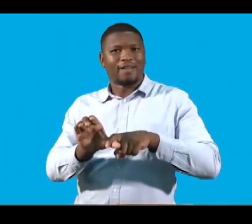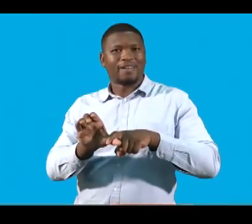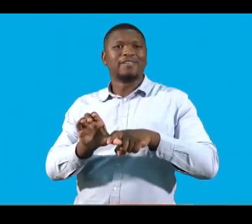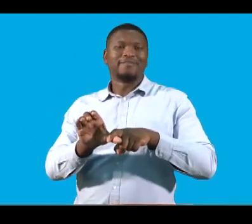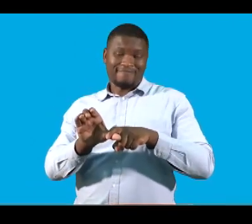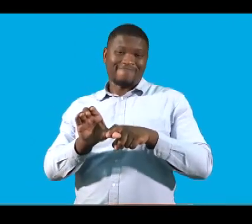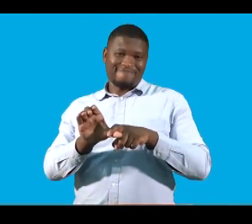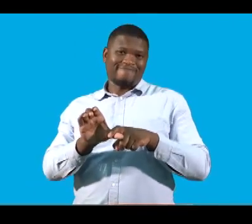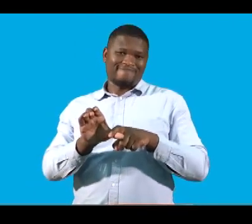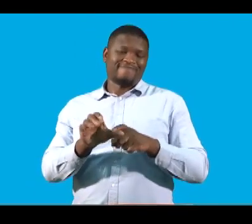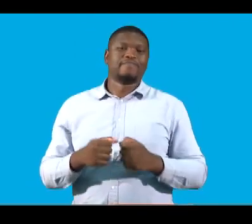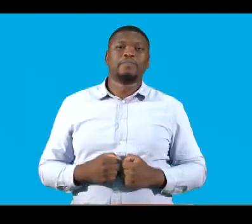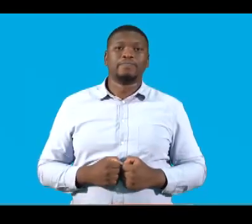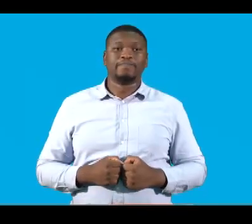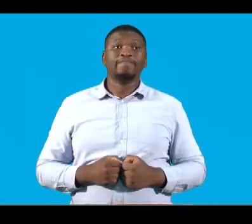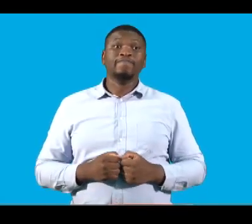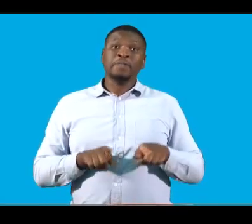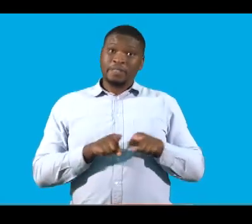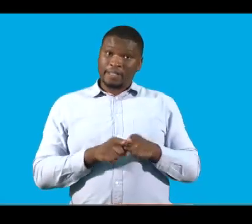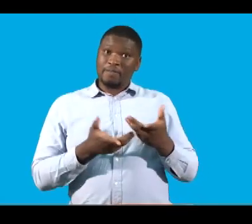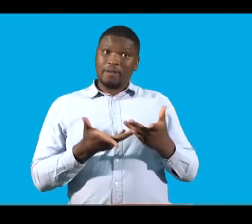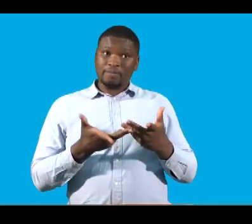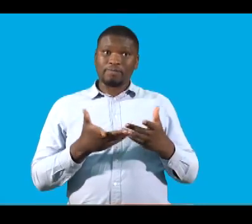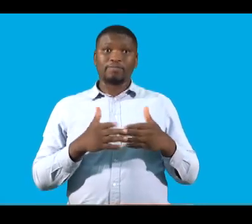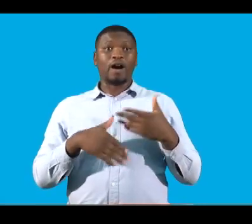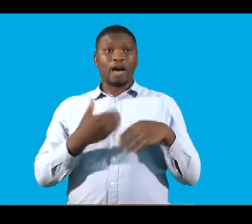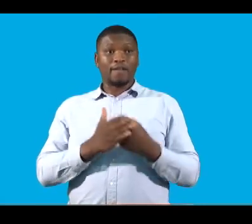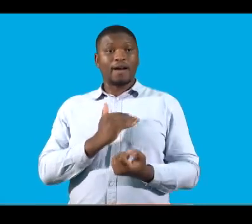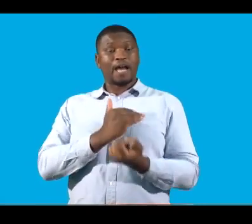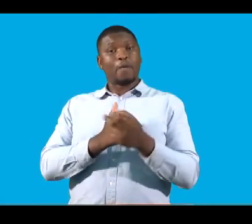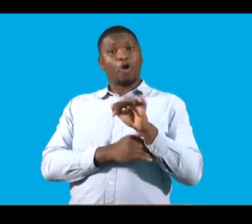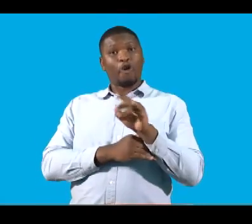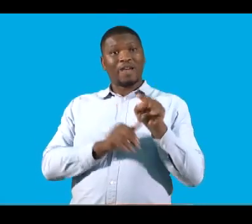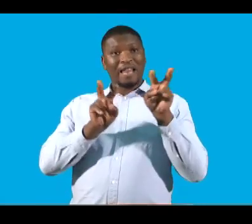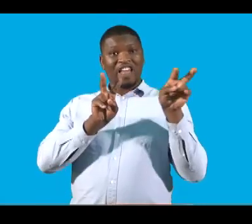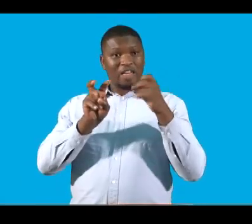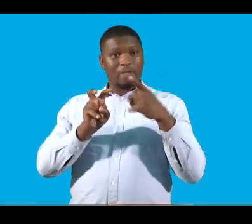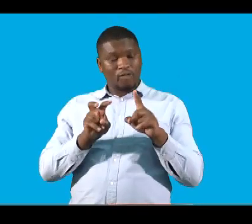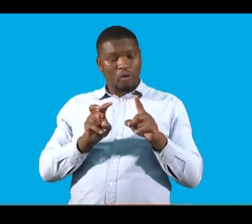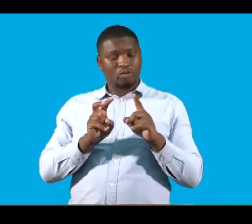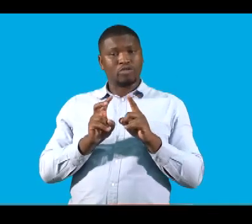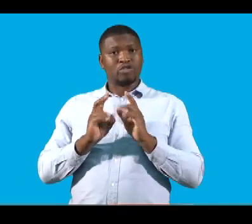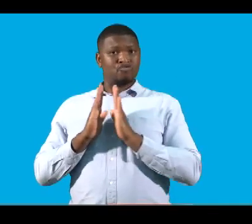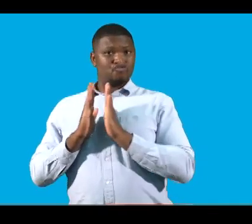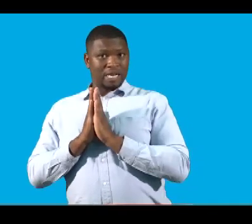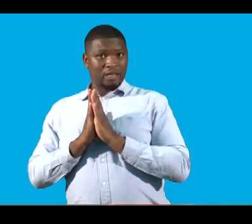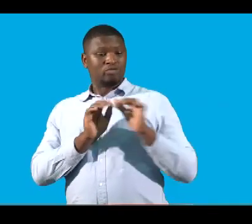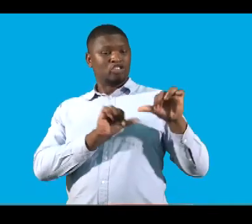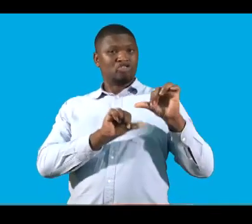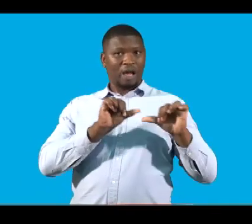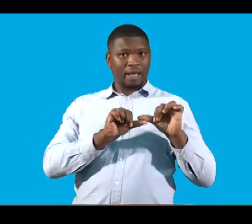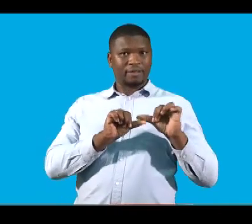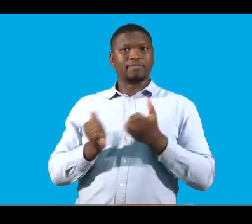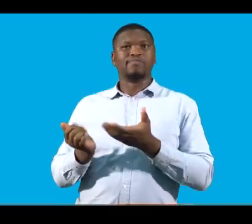got a link. We are linking it back to the thesis statement or the topic sentence. Hence, at the outset of the novel, the themes